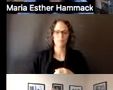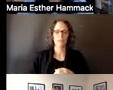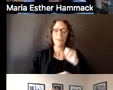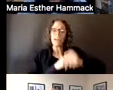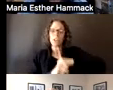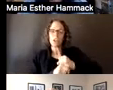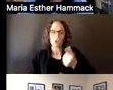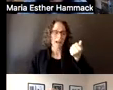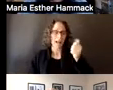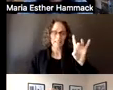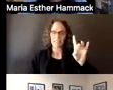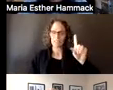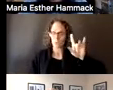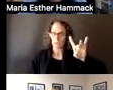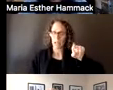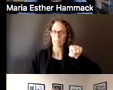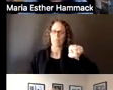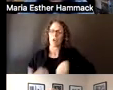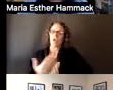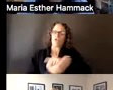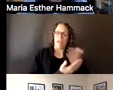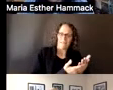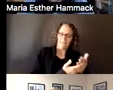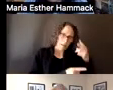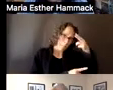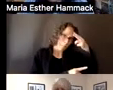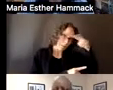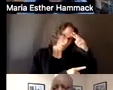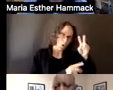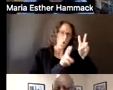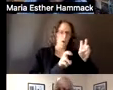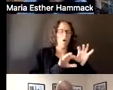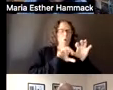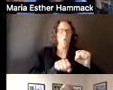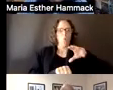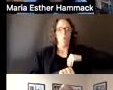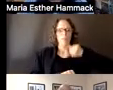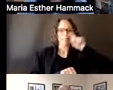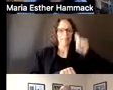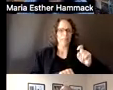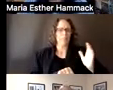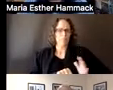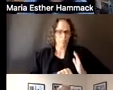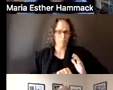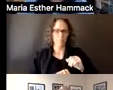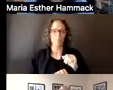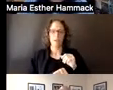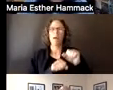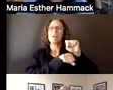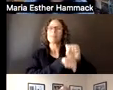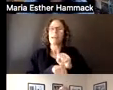1828. She was smuggled to Mexico by a well-known and prominent slave trader by the name of James